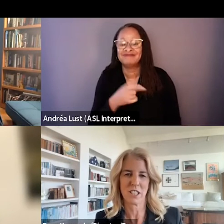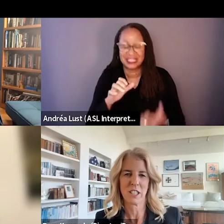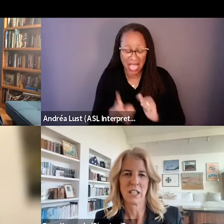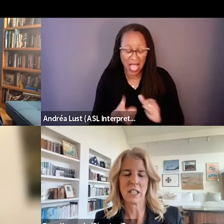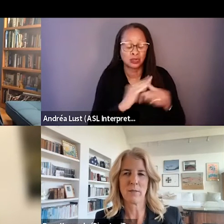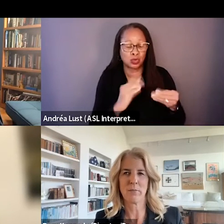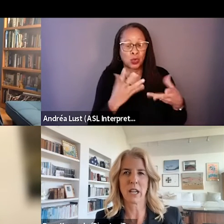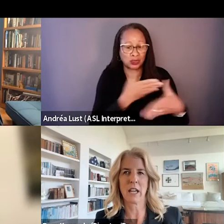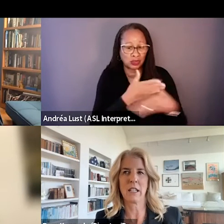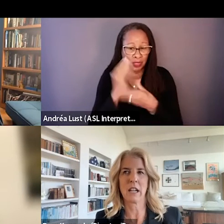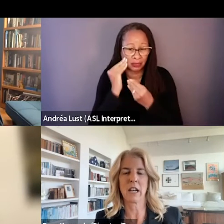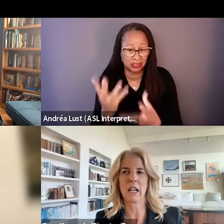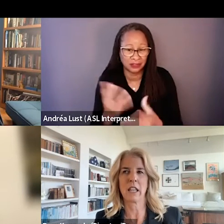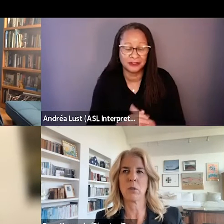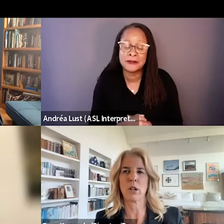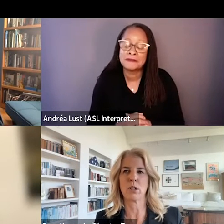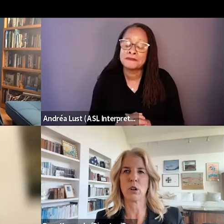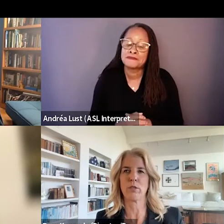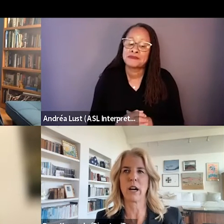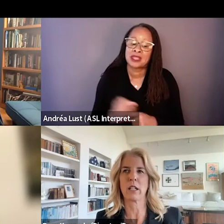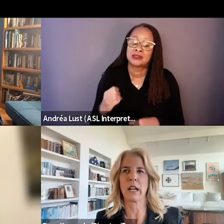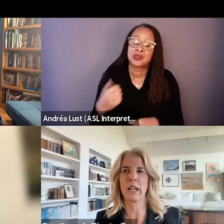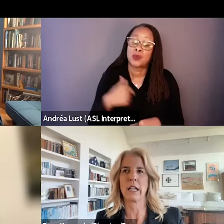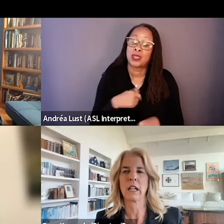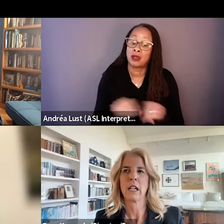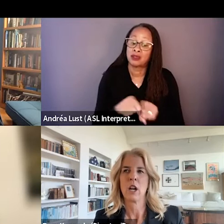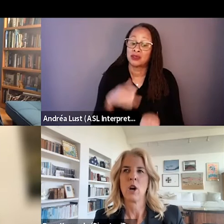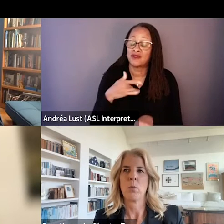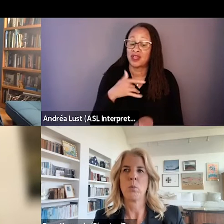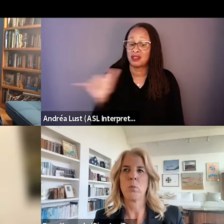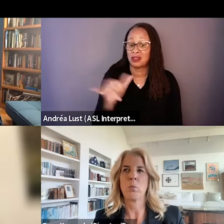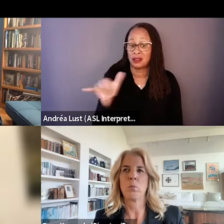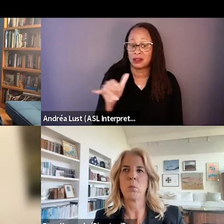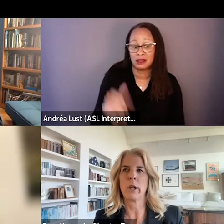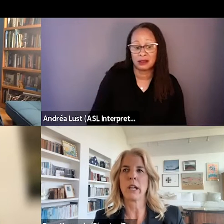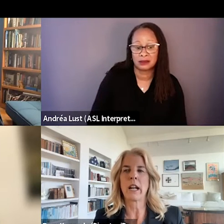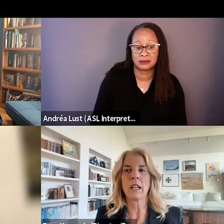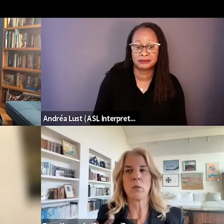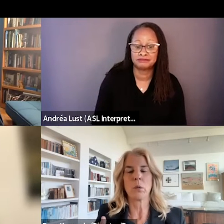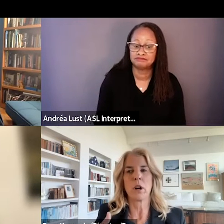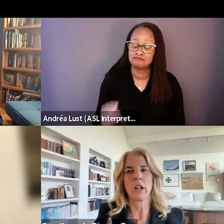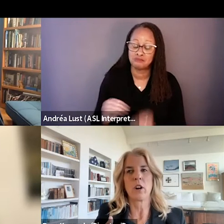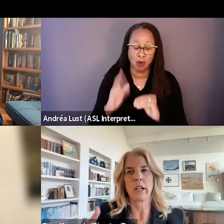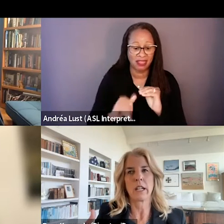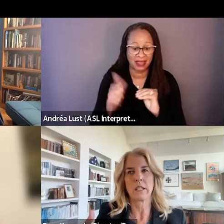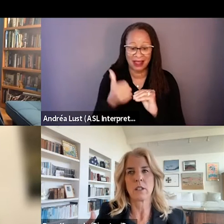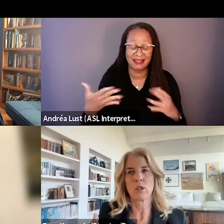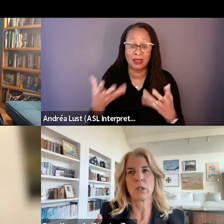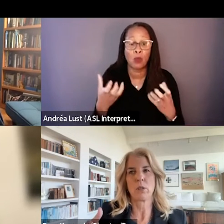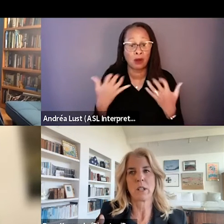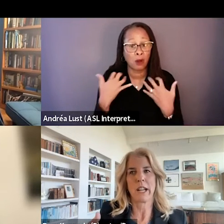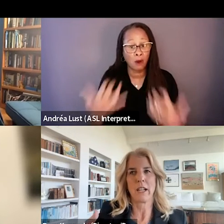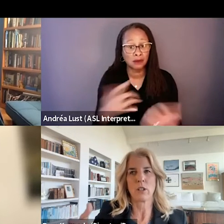told. And I think we also felt like more than anything, we wanted audiences